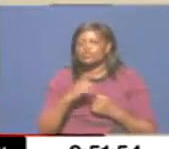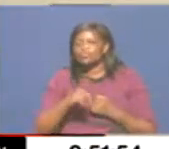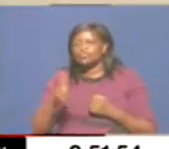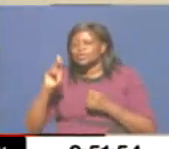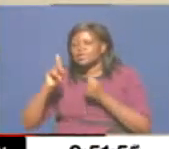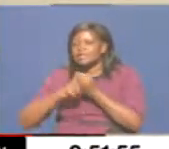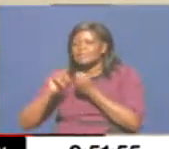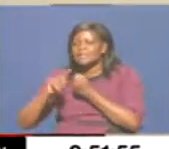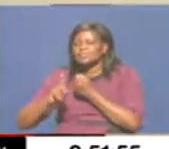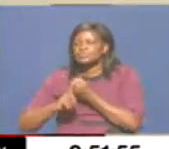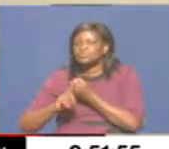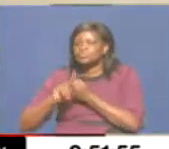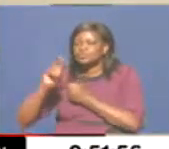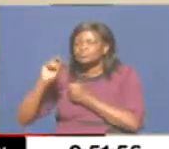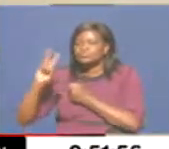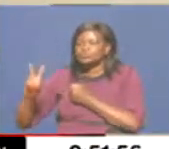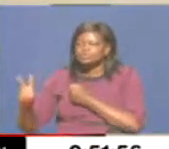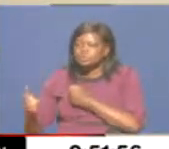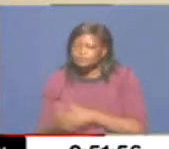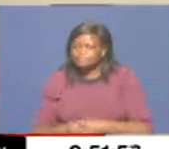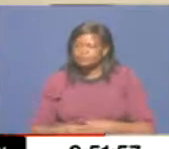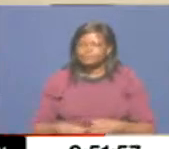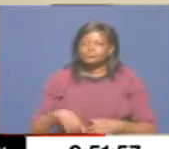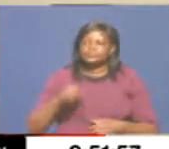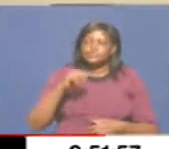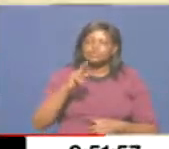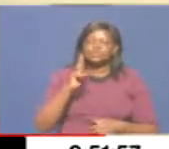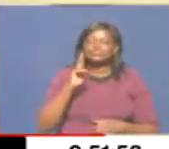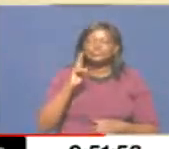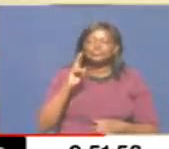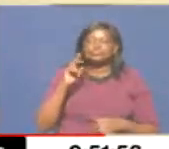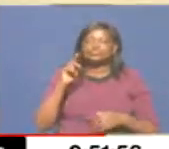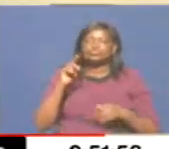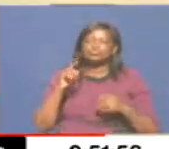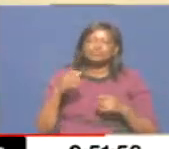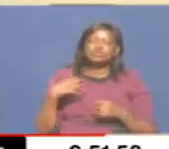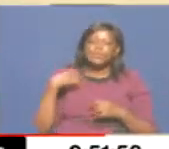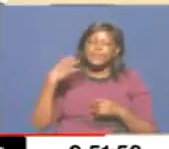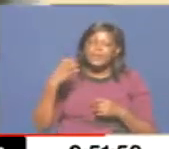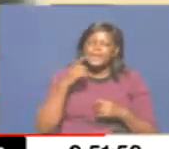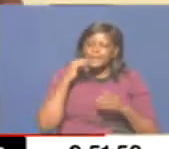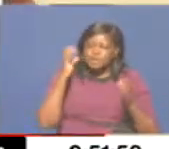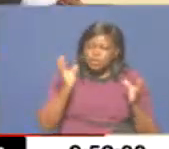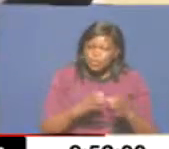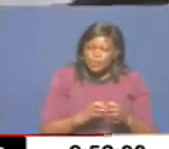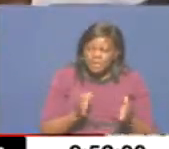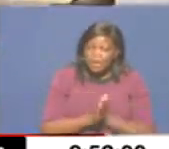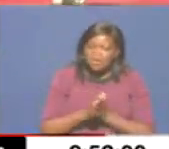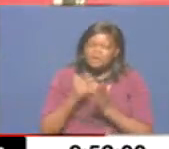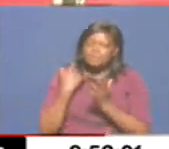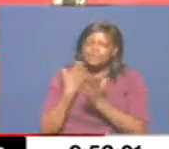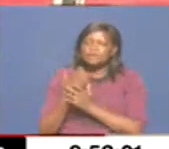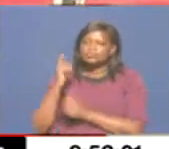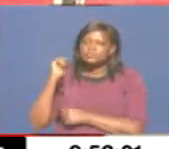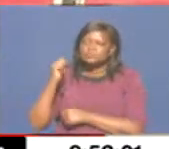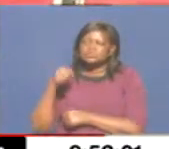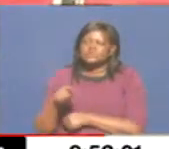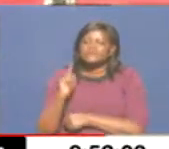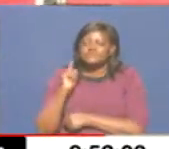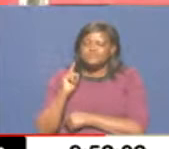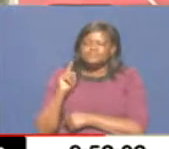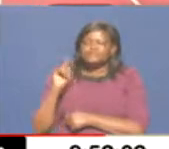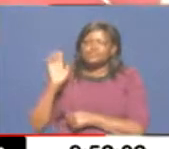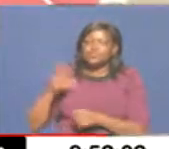June 2022. GSU are the reigning champions in the men's category, while Prisons Kenya are the title holders in the ladies'